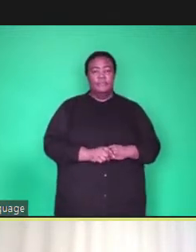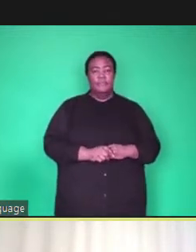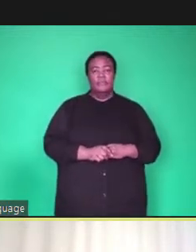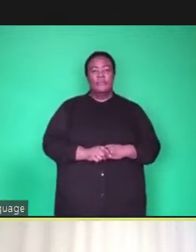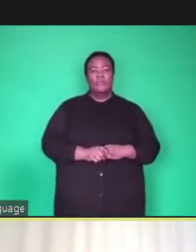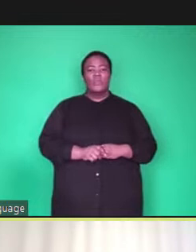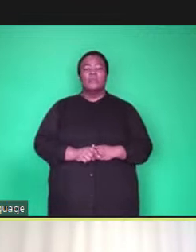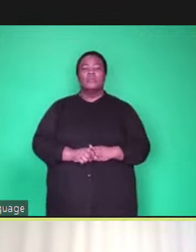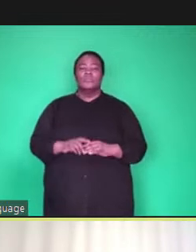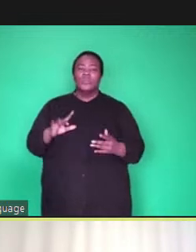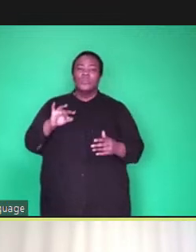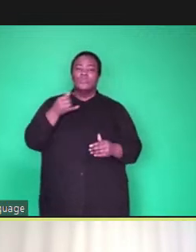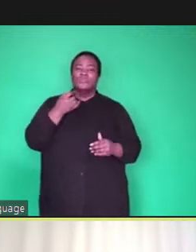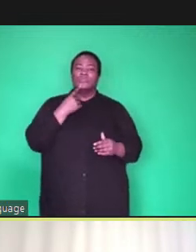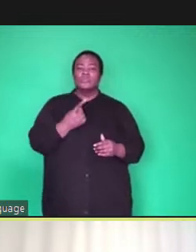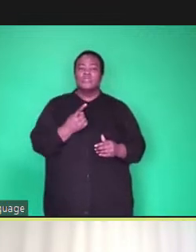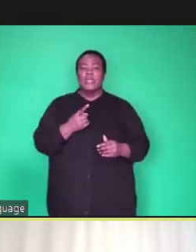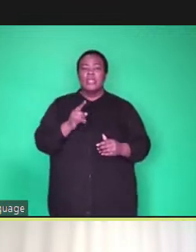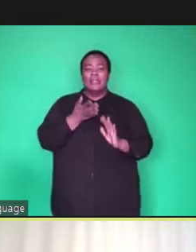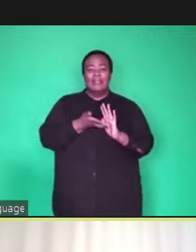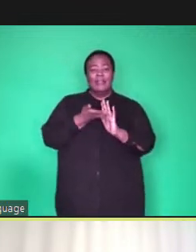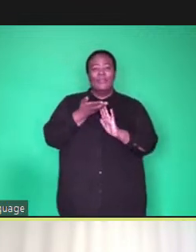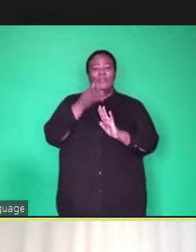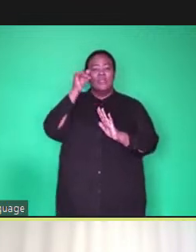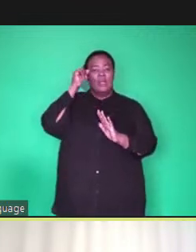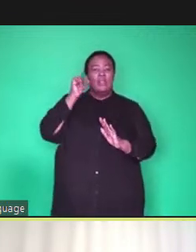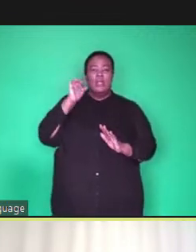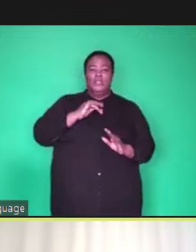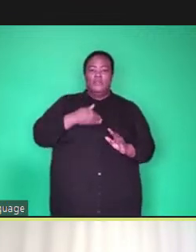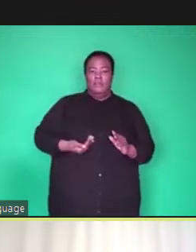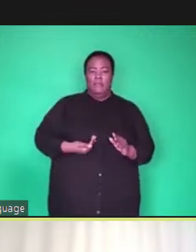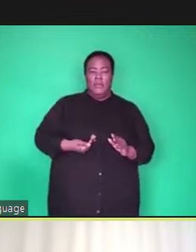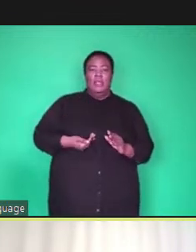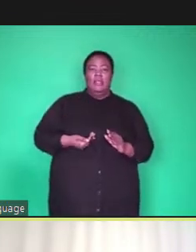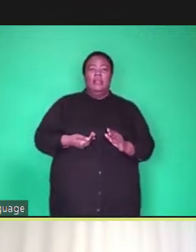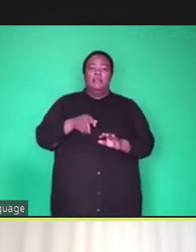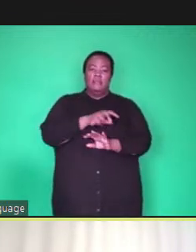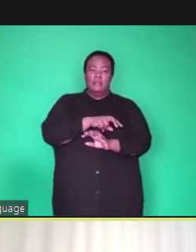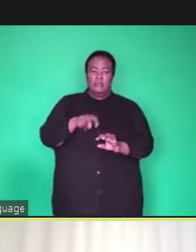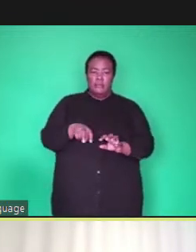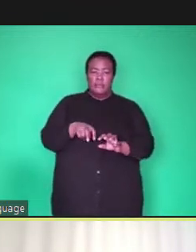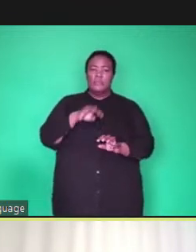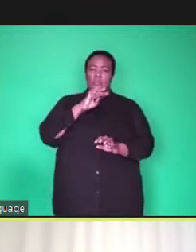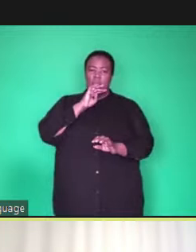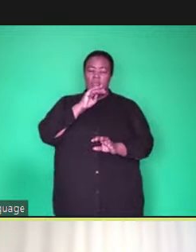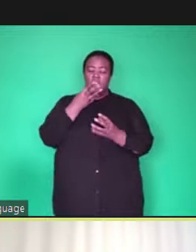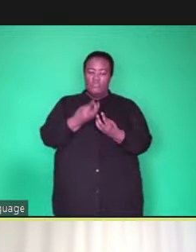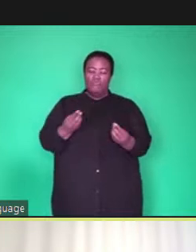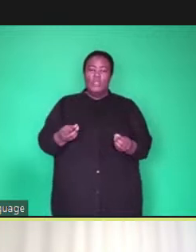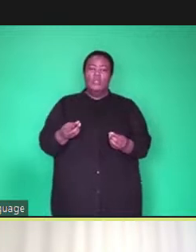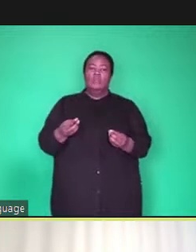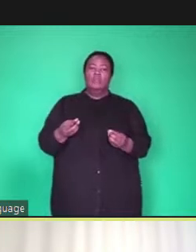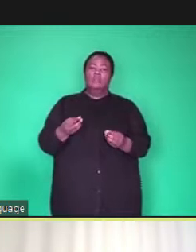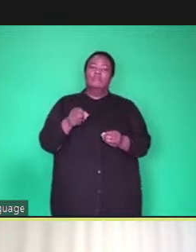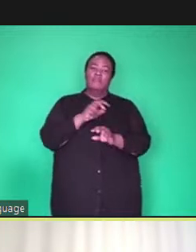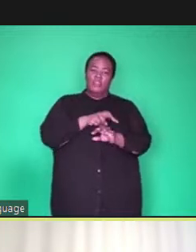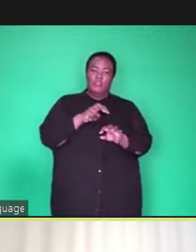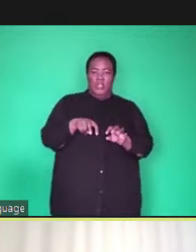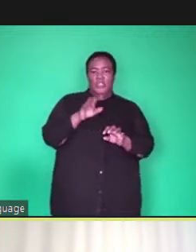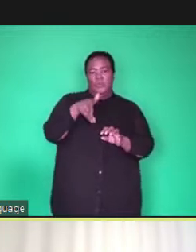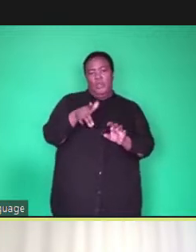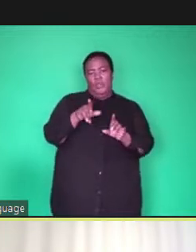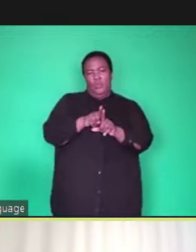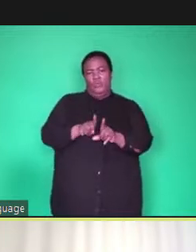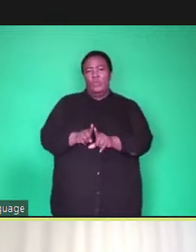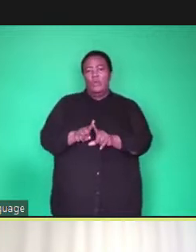this is saying that an increase in adult female migration is likely to be accompanied by increased child migration, although children don't